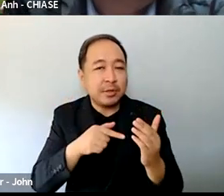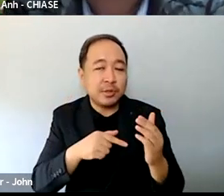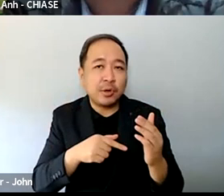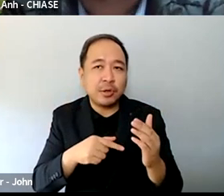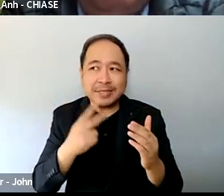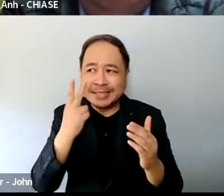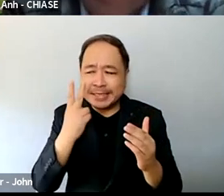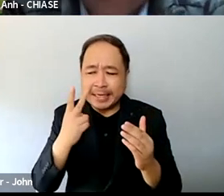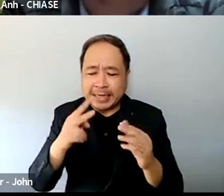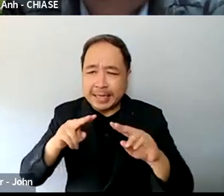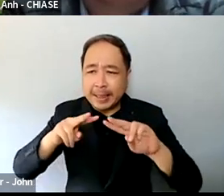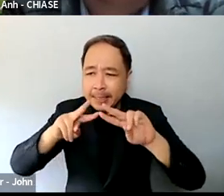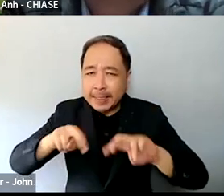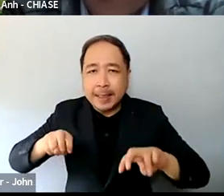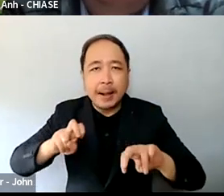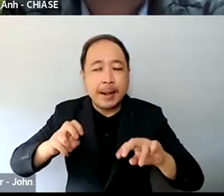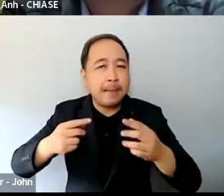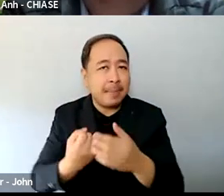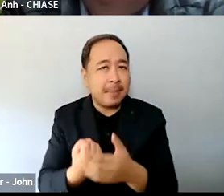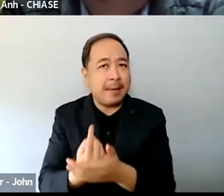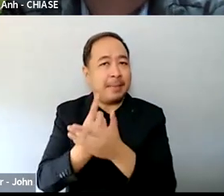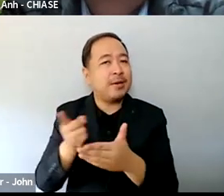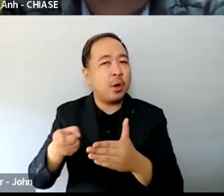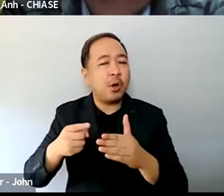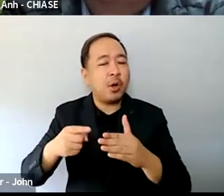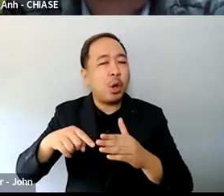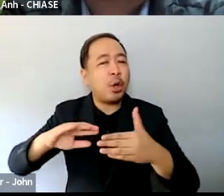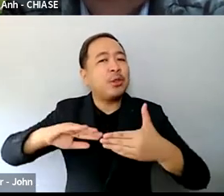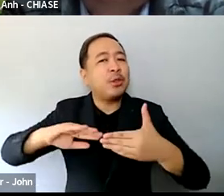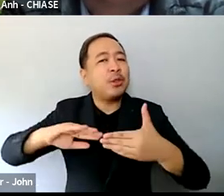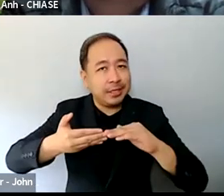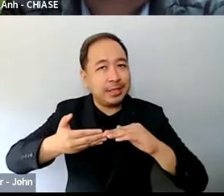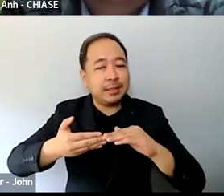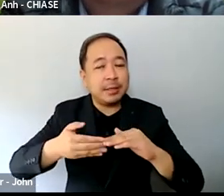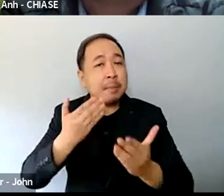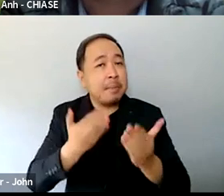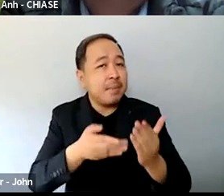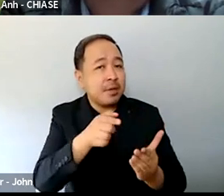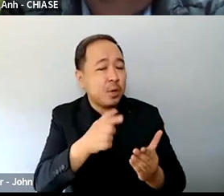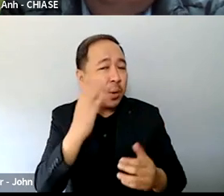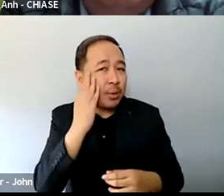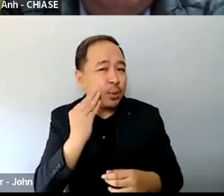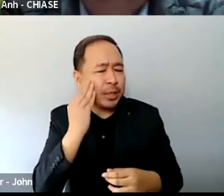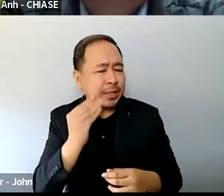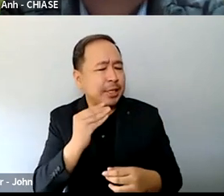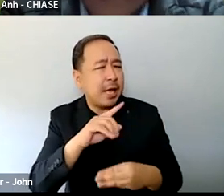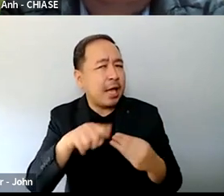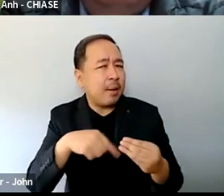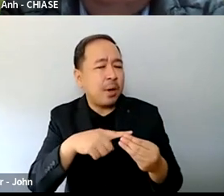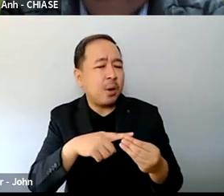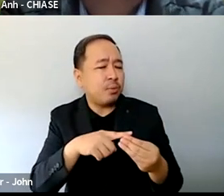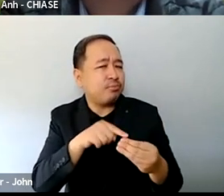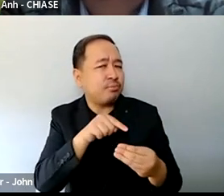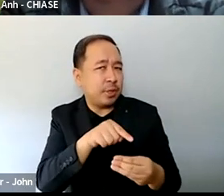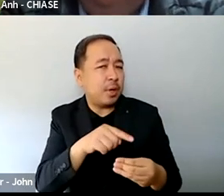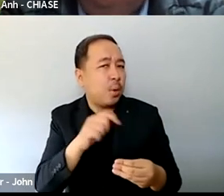ground, could you please tell us your experience in terms of the women's unpaid work burden? And